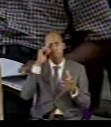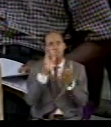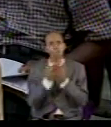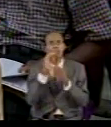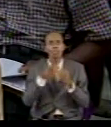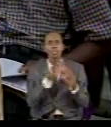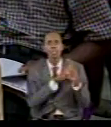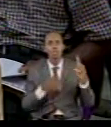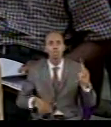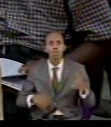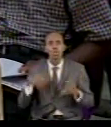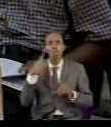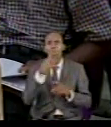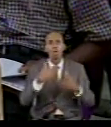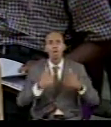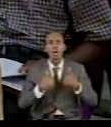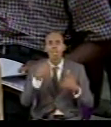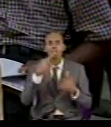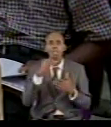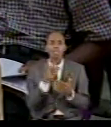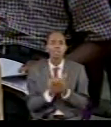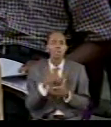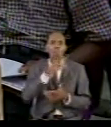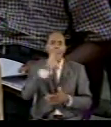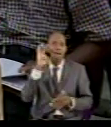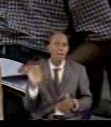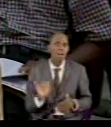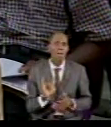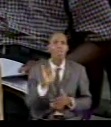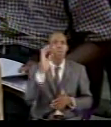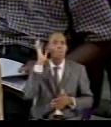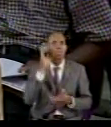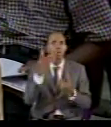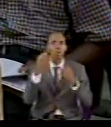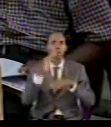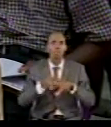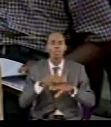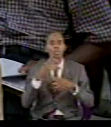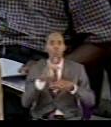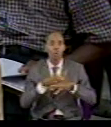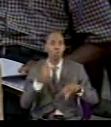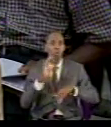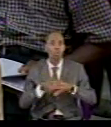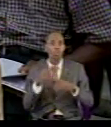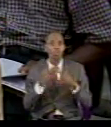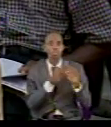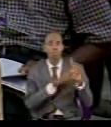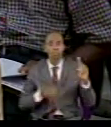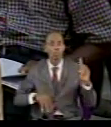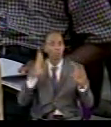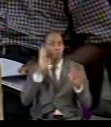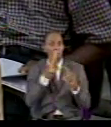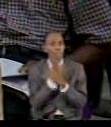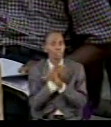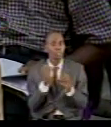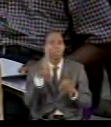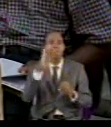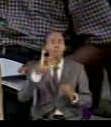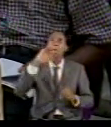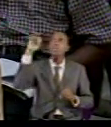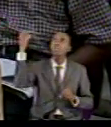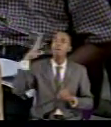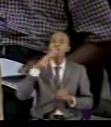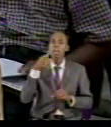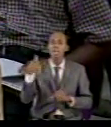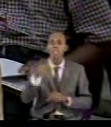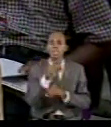said, whosoever shall call on the name of the Lord shall be saved. For by grace are ye saved through faith,